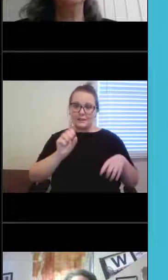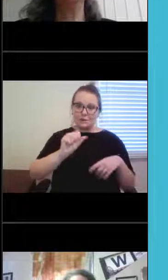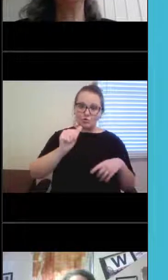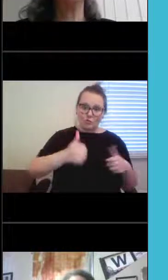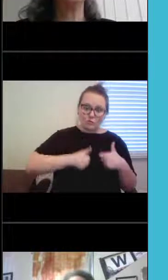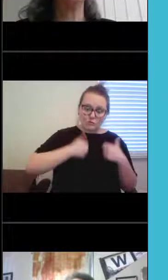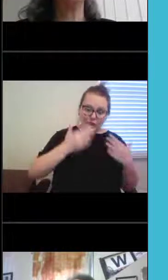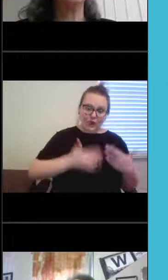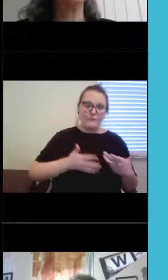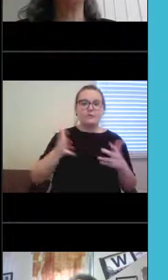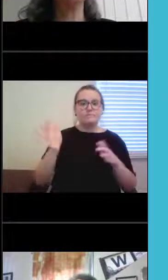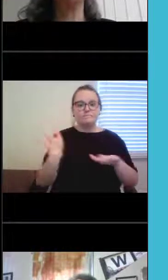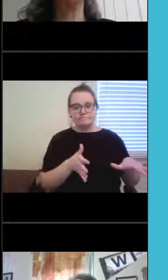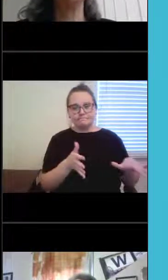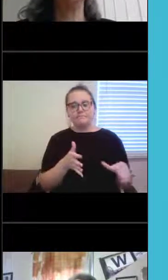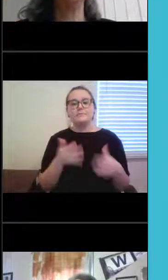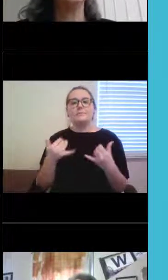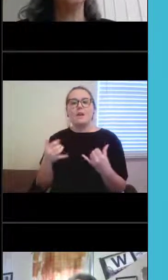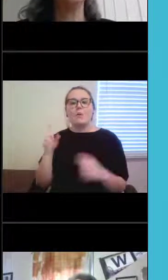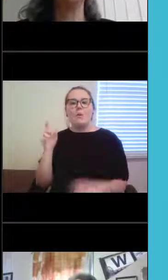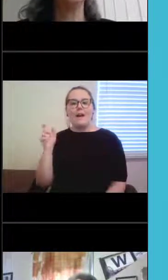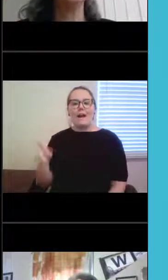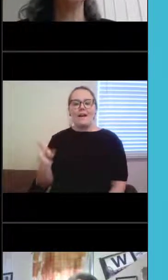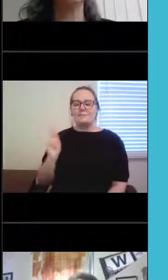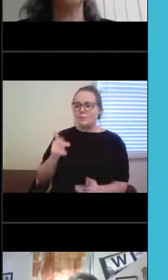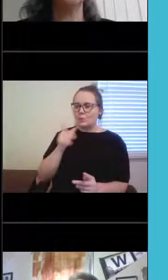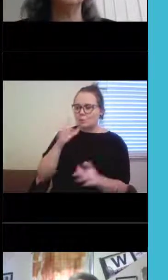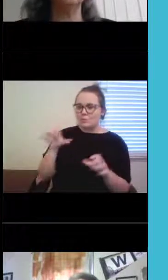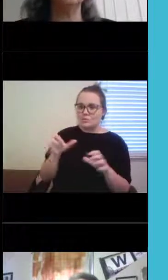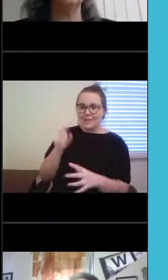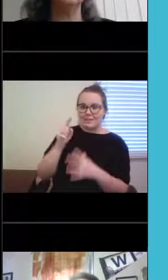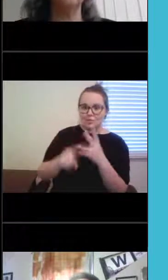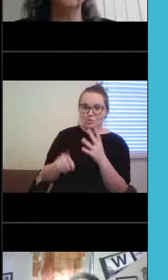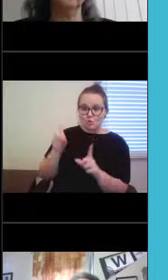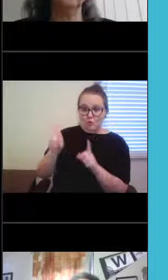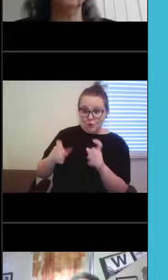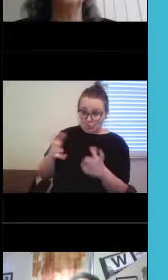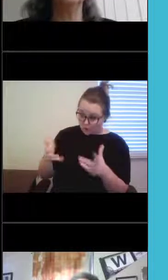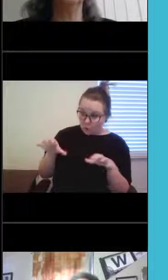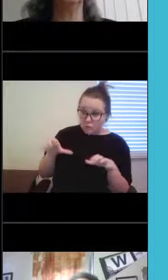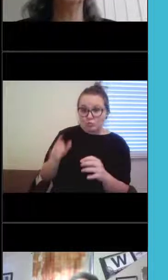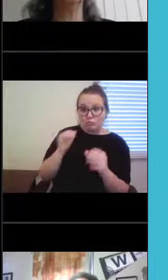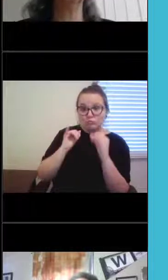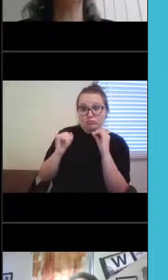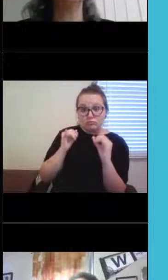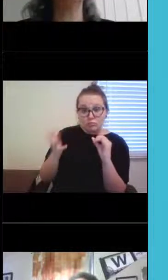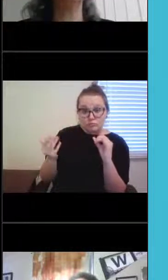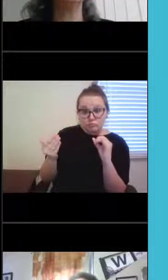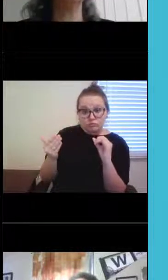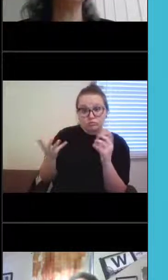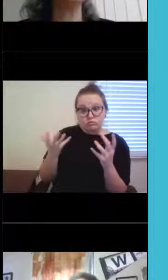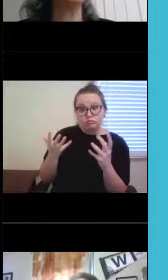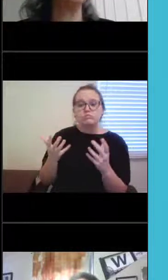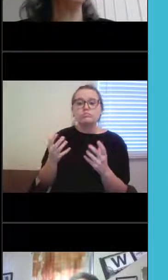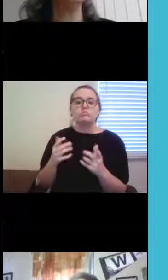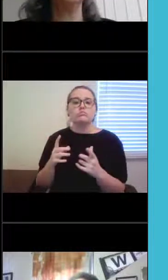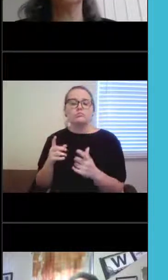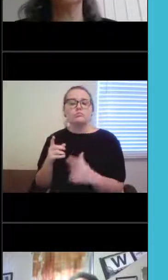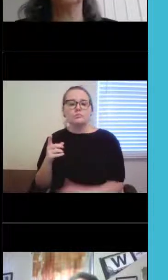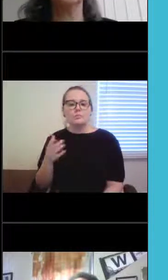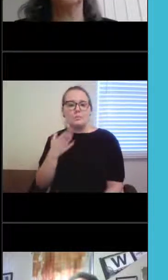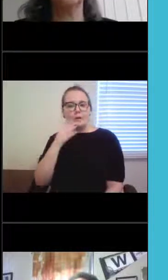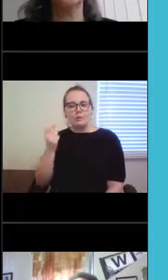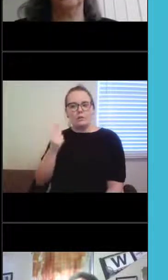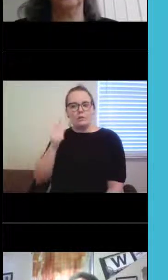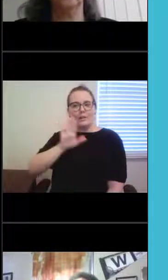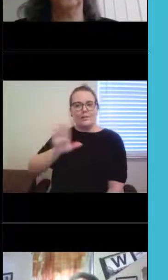survivors to ask those who had done all those surveys if they wanted to do an interview to better understand their experience